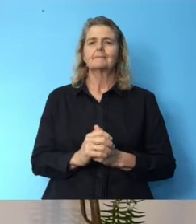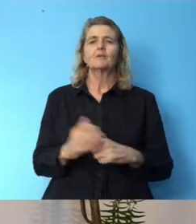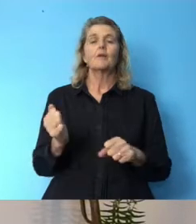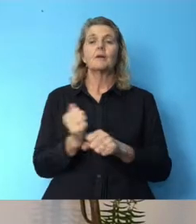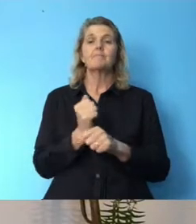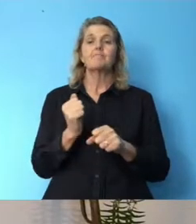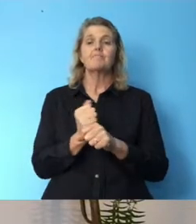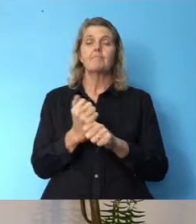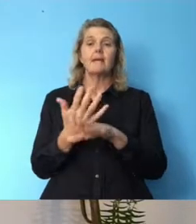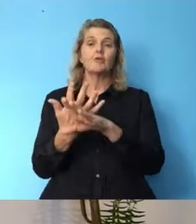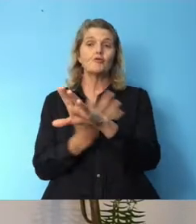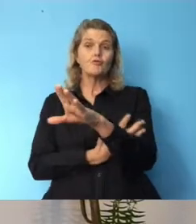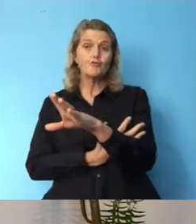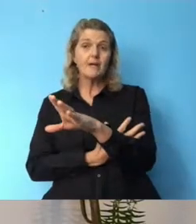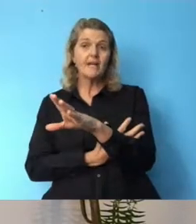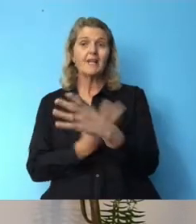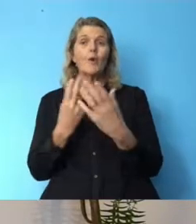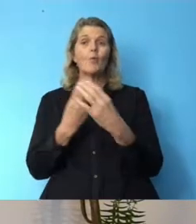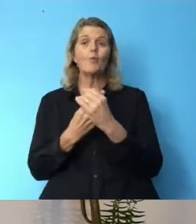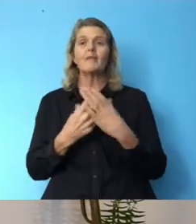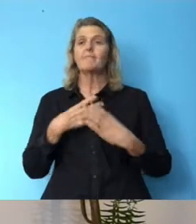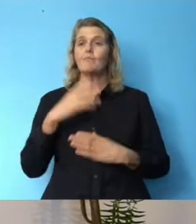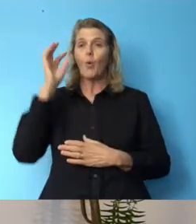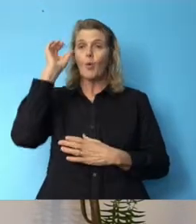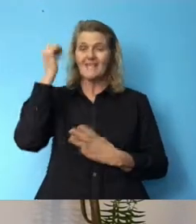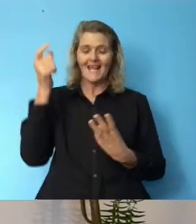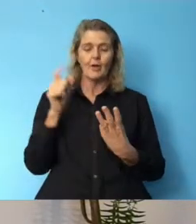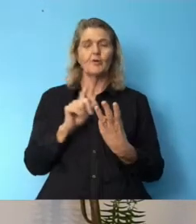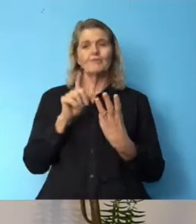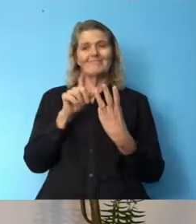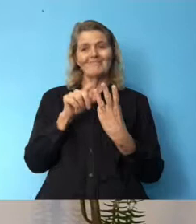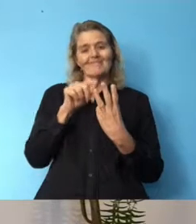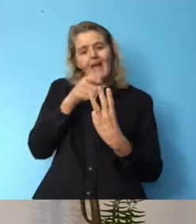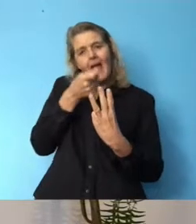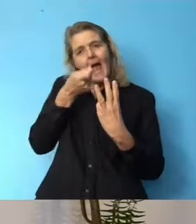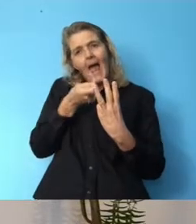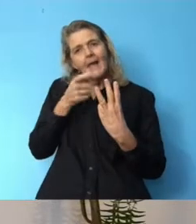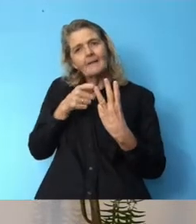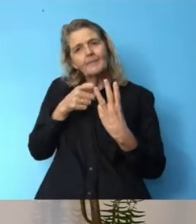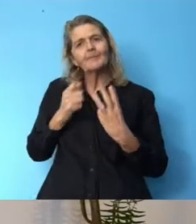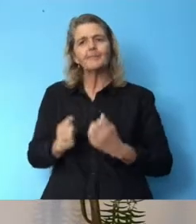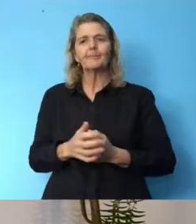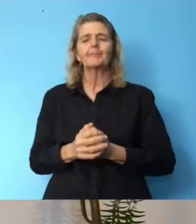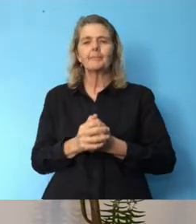make a green that's got more yellow in it than blue, so I'll bring a little bit of that colour over.